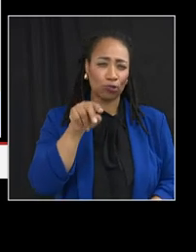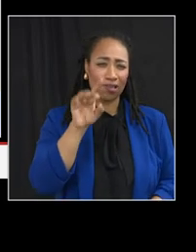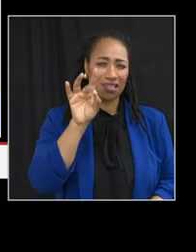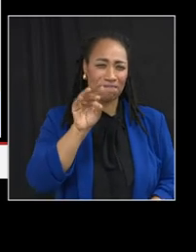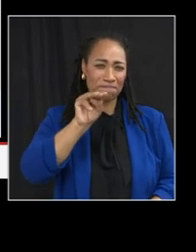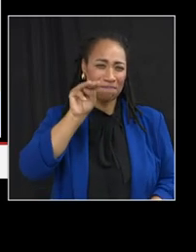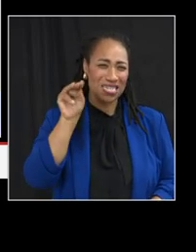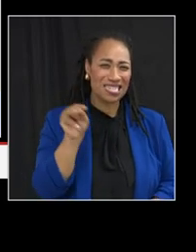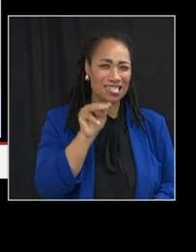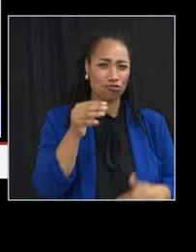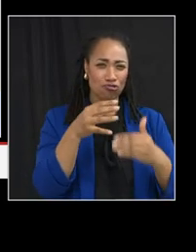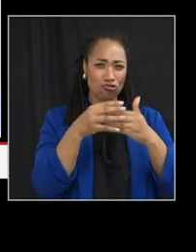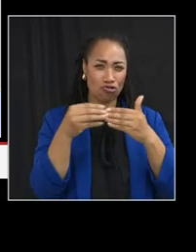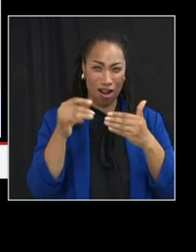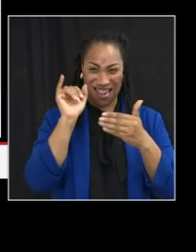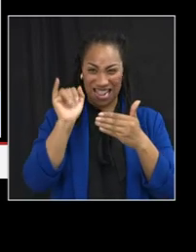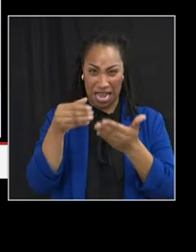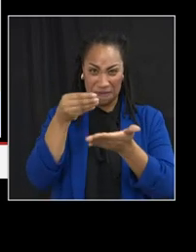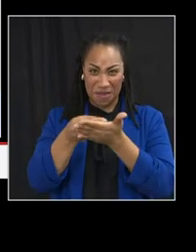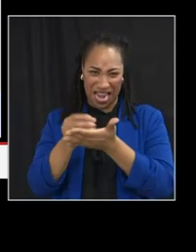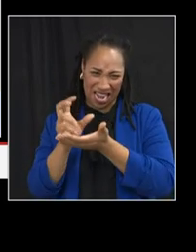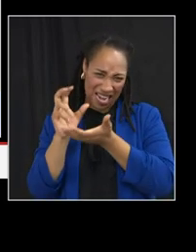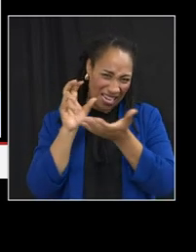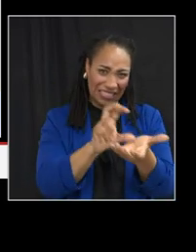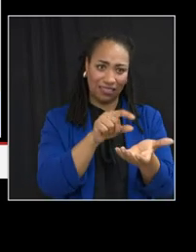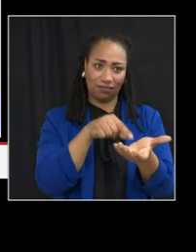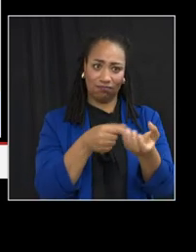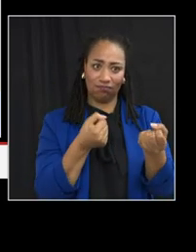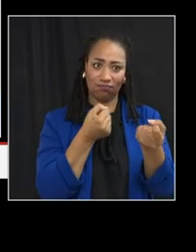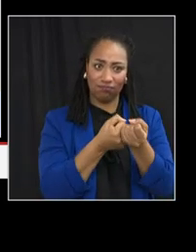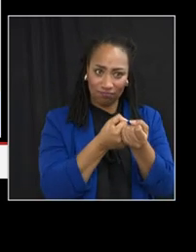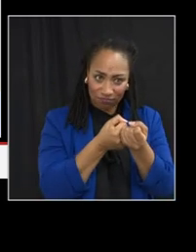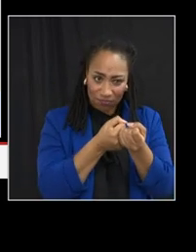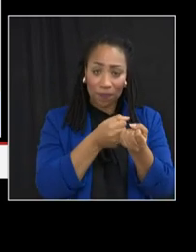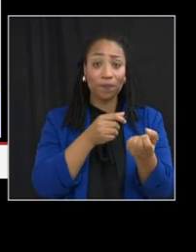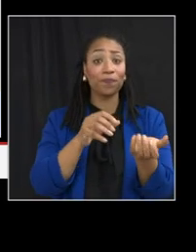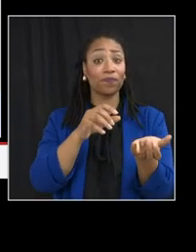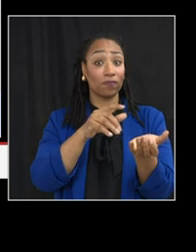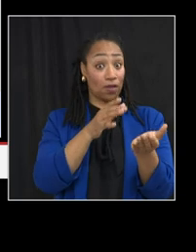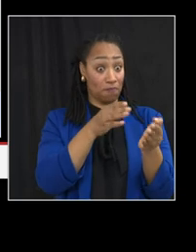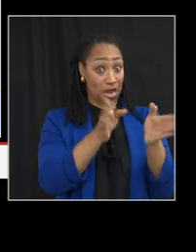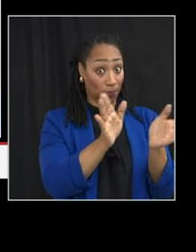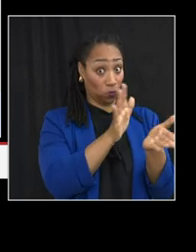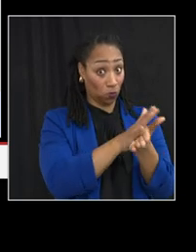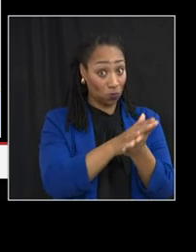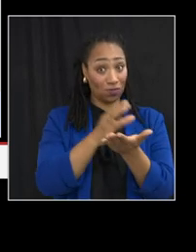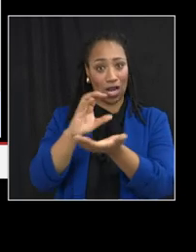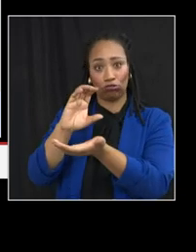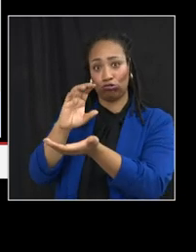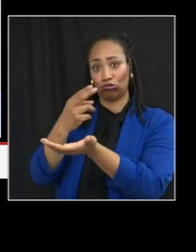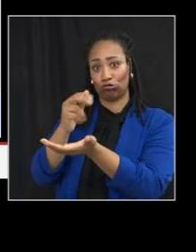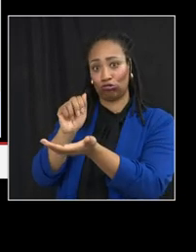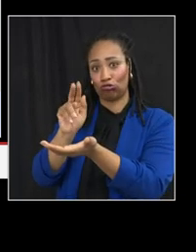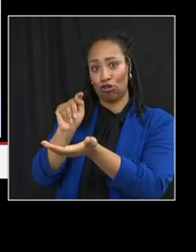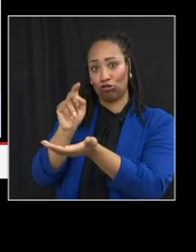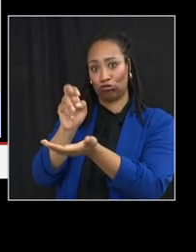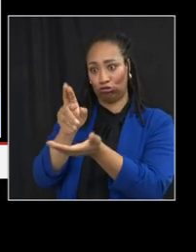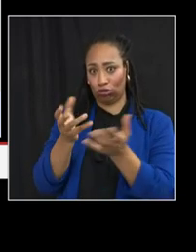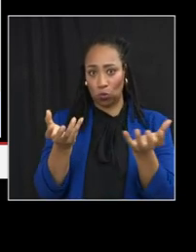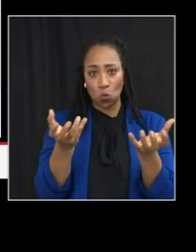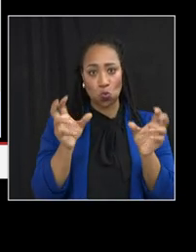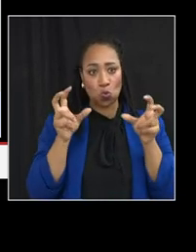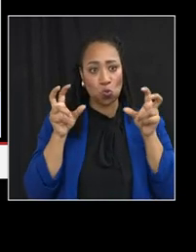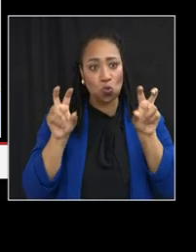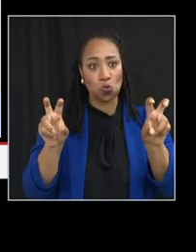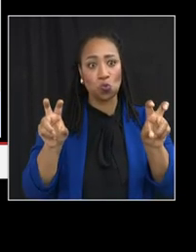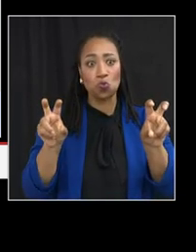schools and our public charter schools, $17 million to reimagine high school and develop our advanced technical